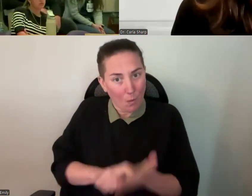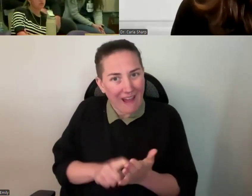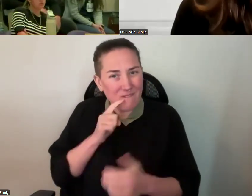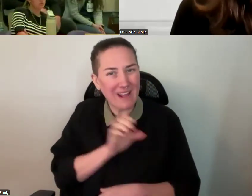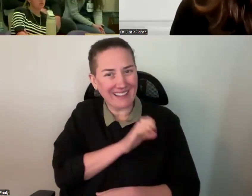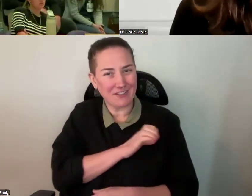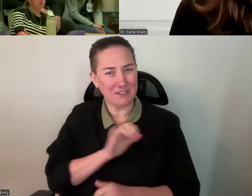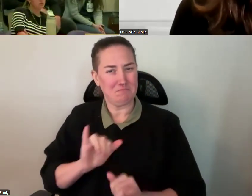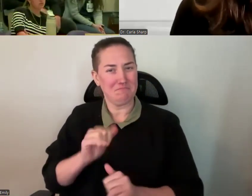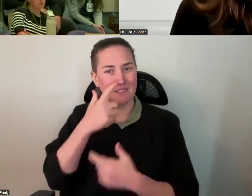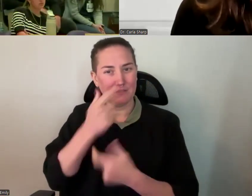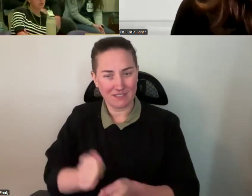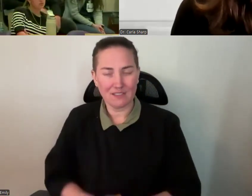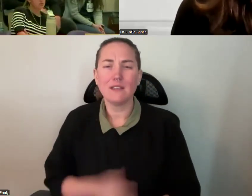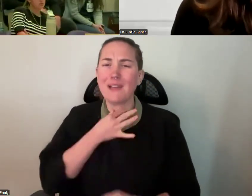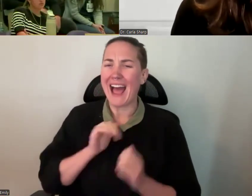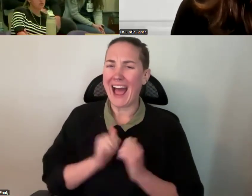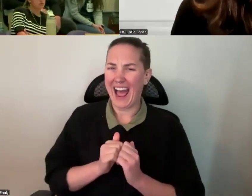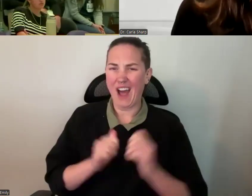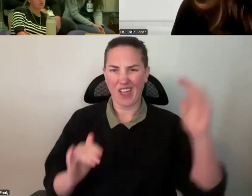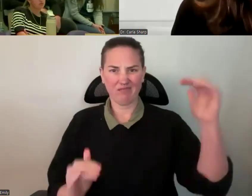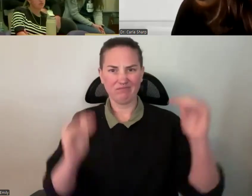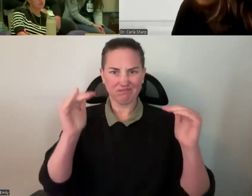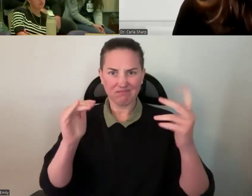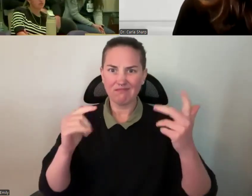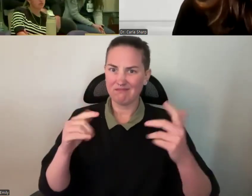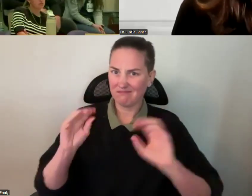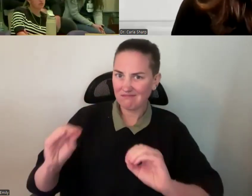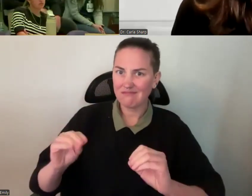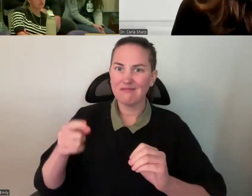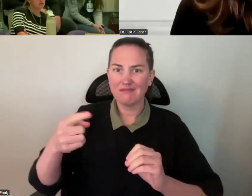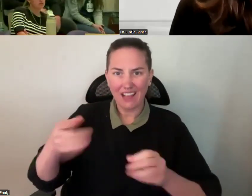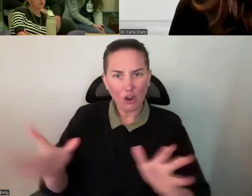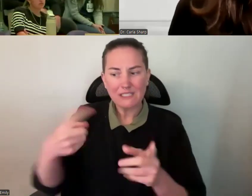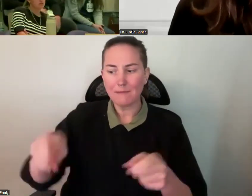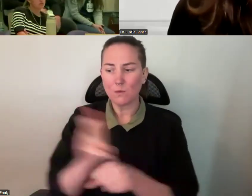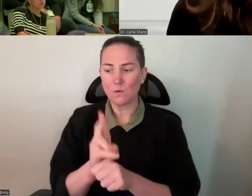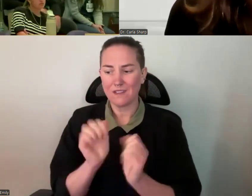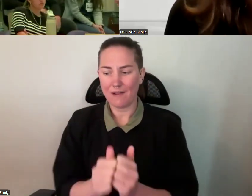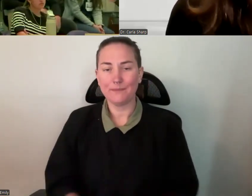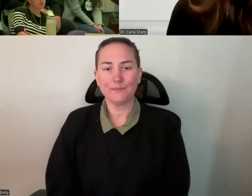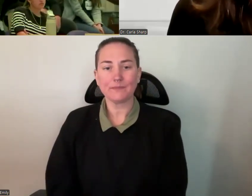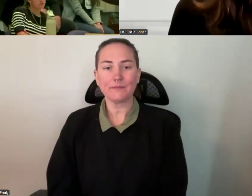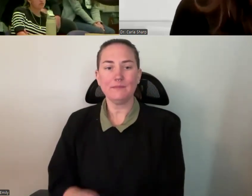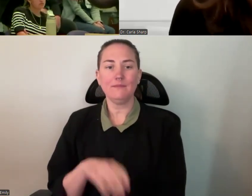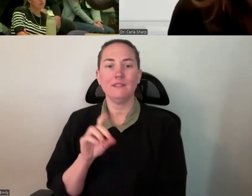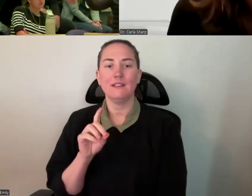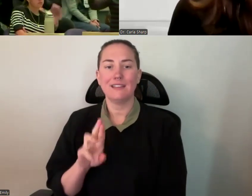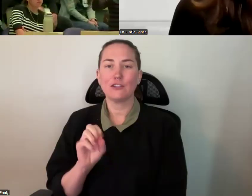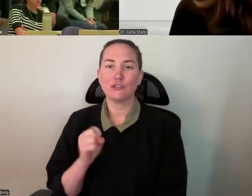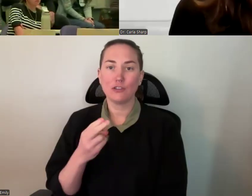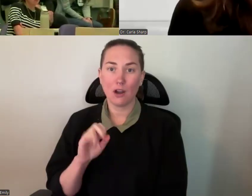practice. How do you think we can bridge that dissemination gap? Oh, such a great question. Thank you so